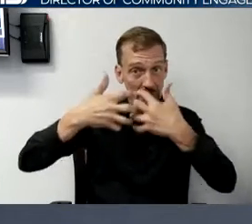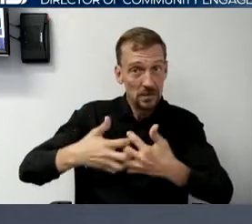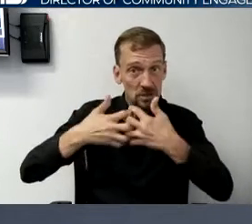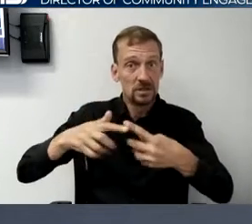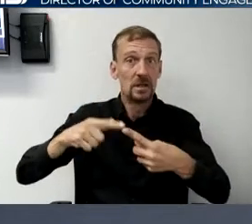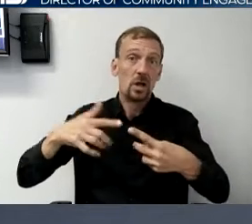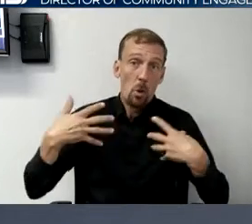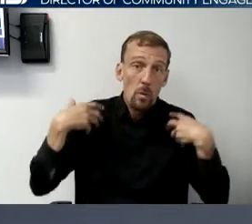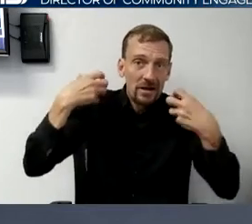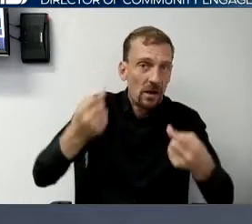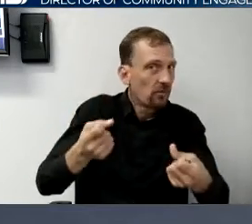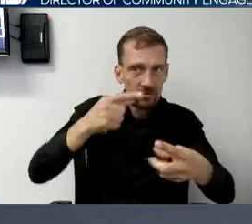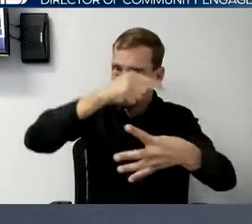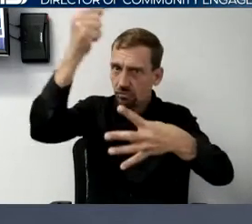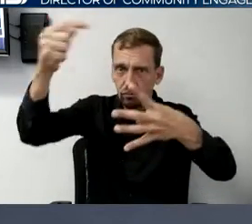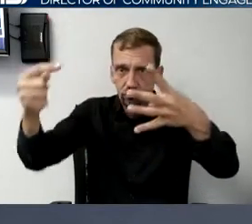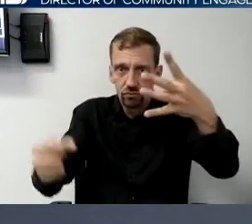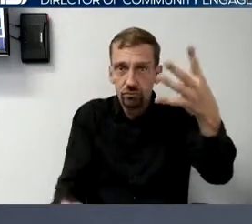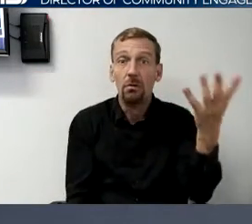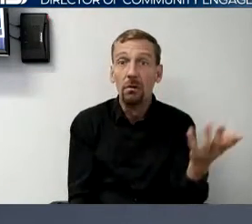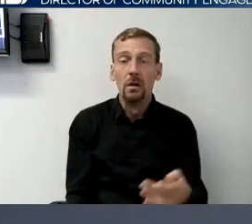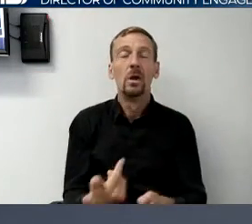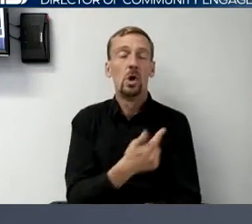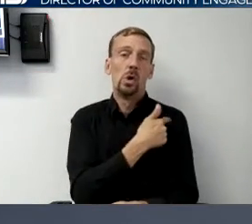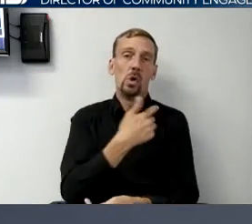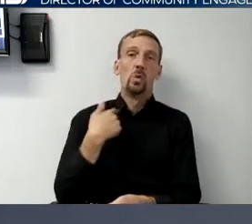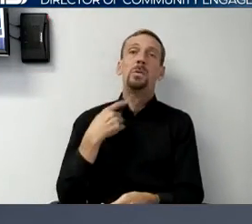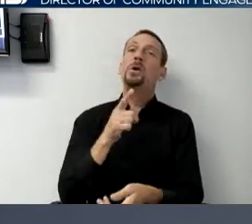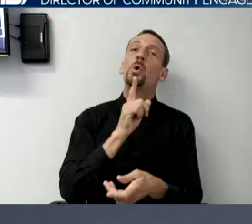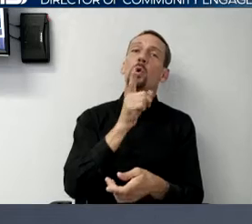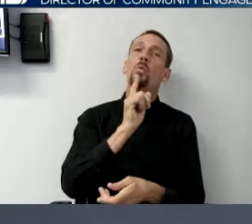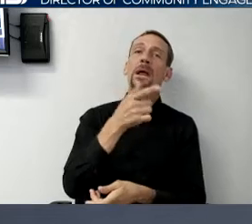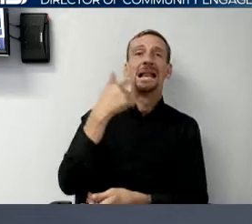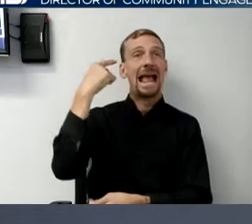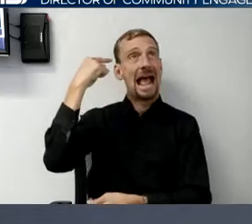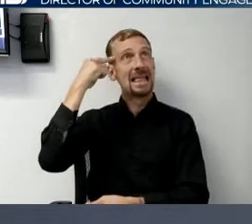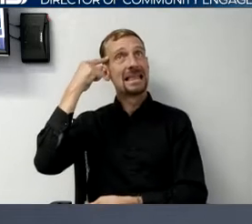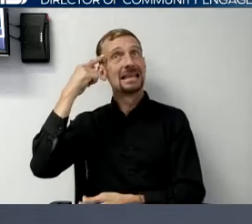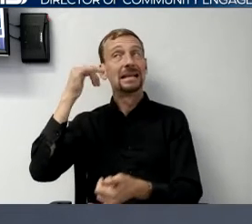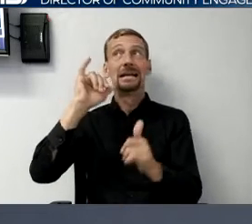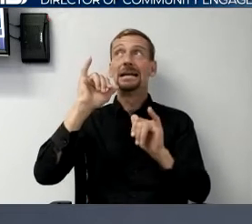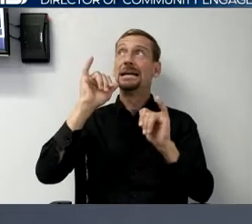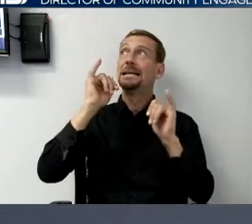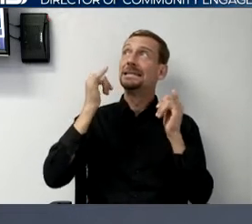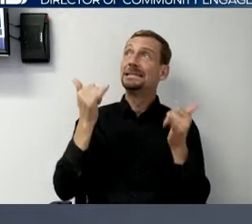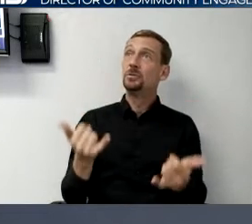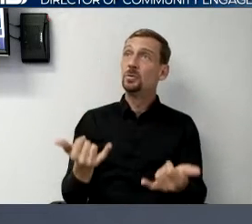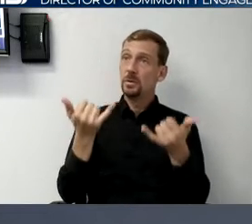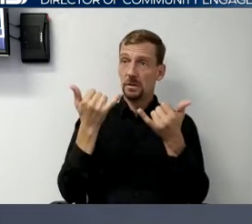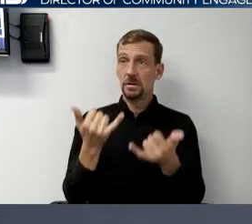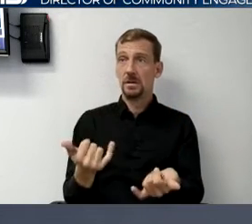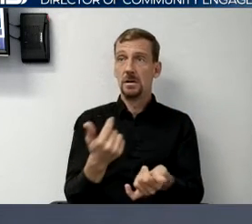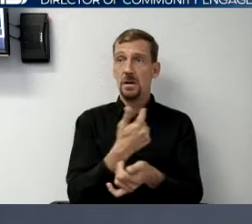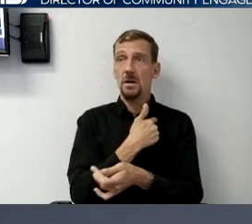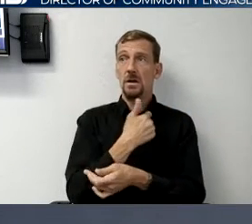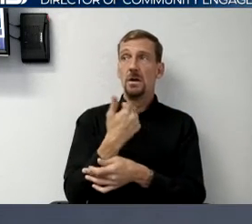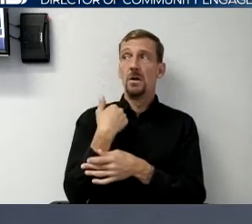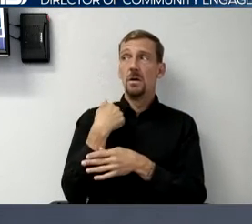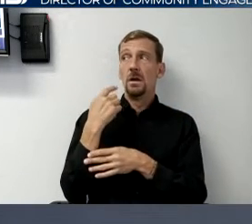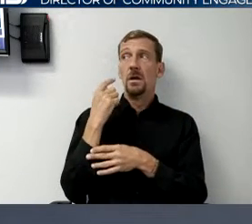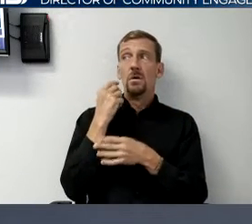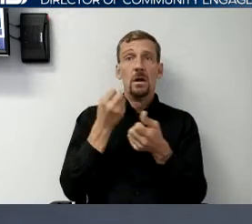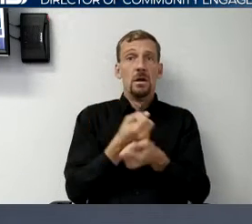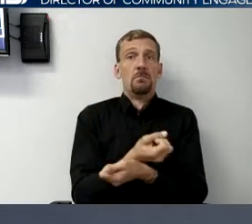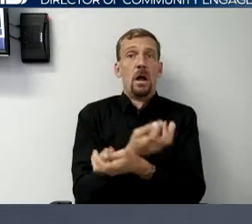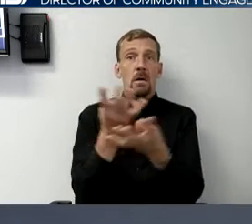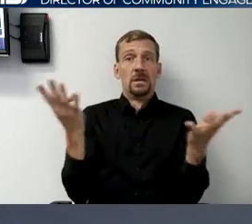recovering, and we actually, I think today is where we are publishing for